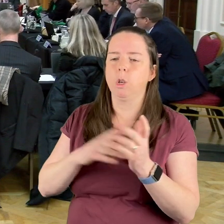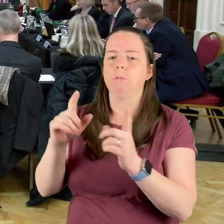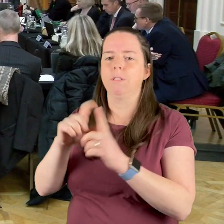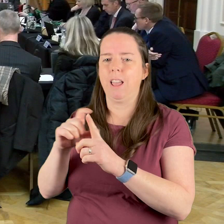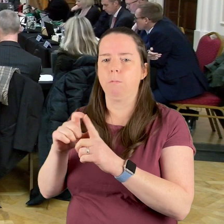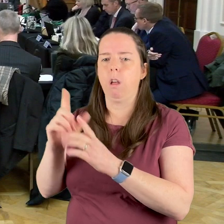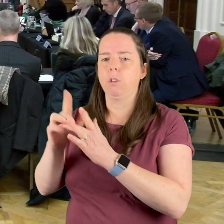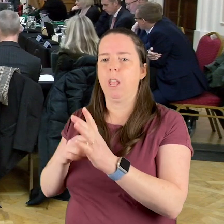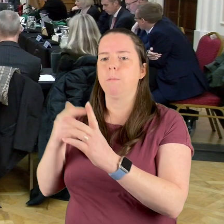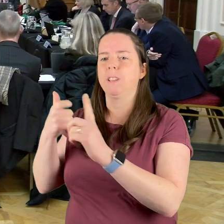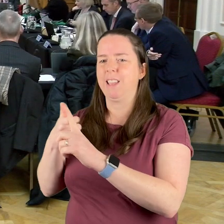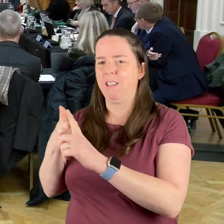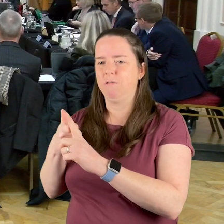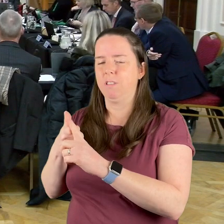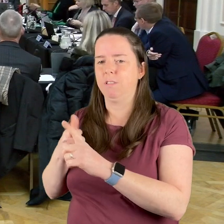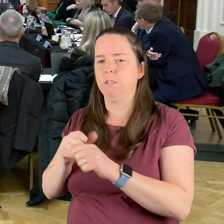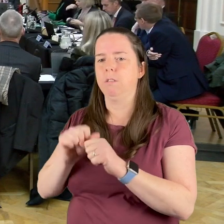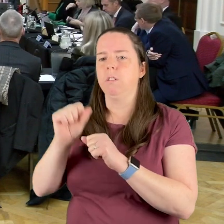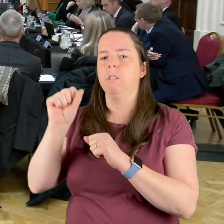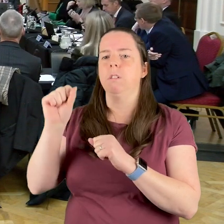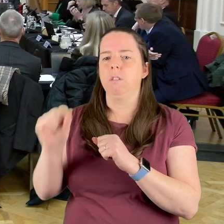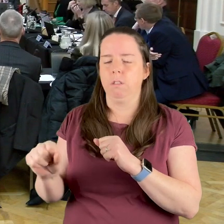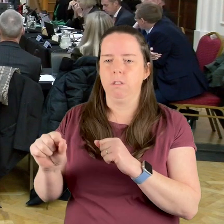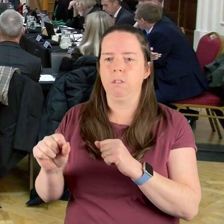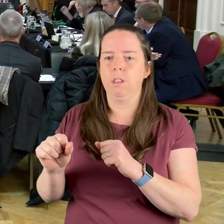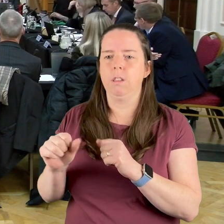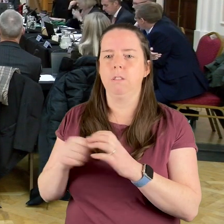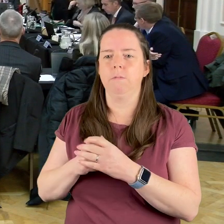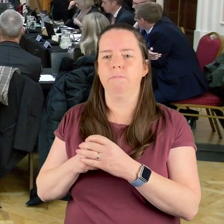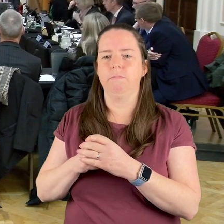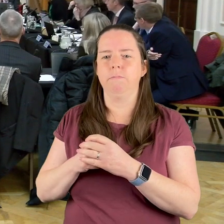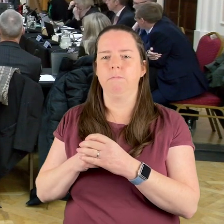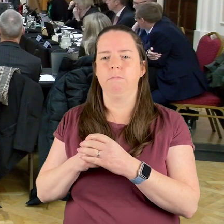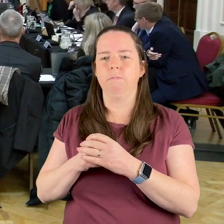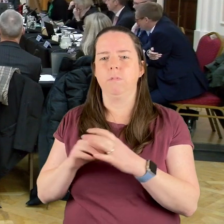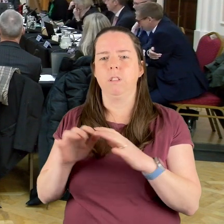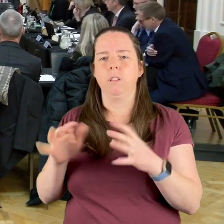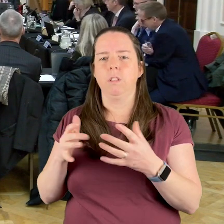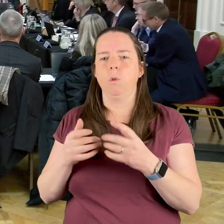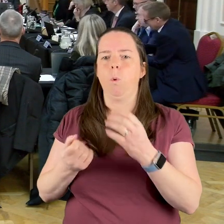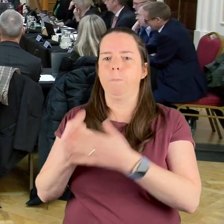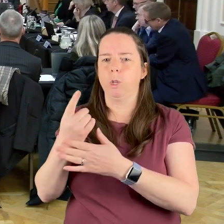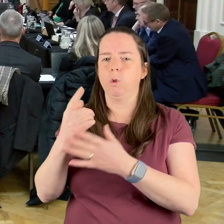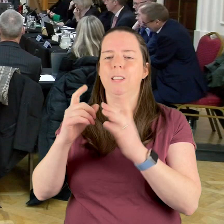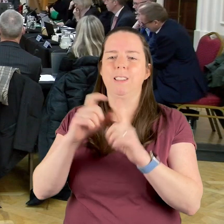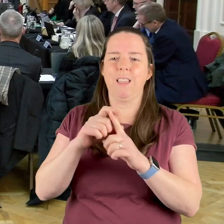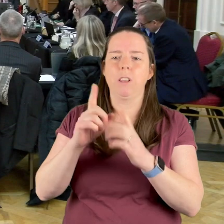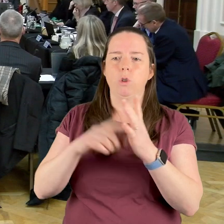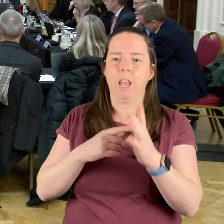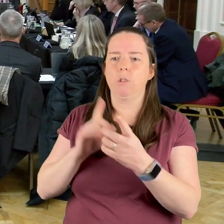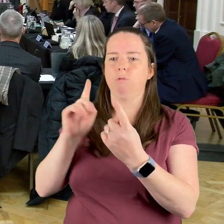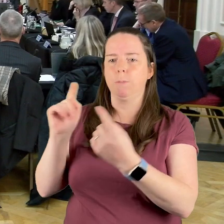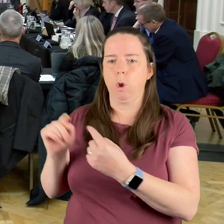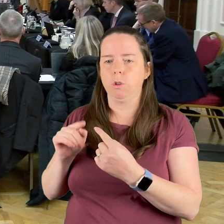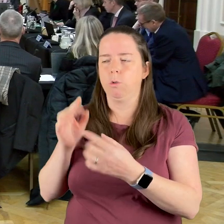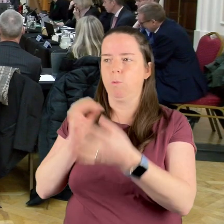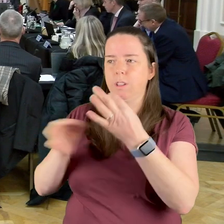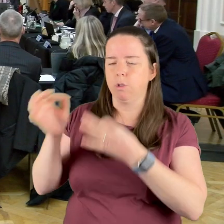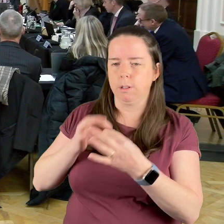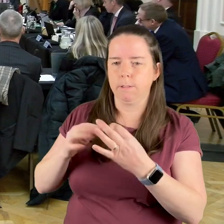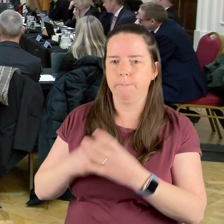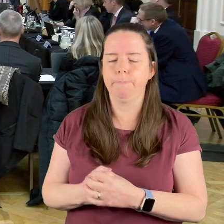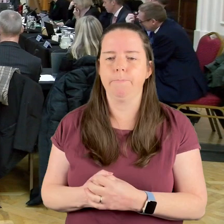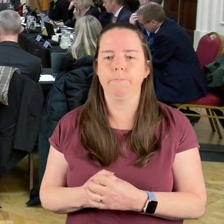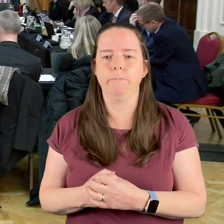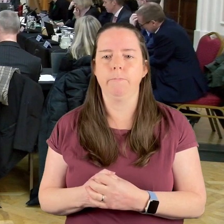Nicola. Thank you. So I'm going to bring in Matthew, Dagmar, James and Karen, and then